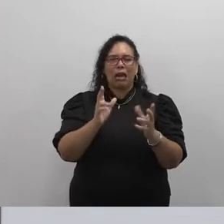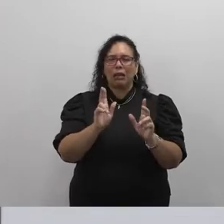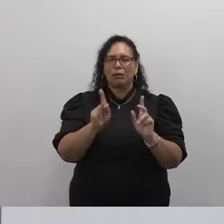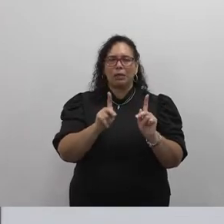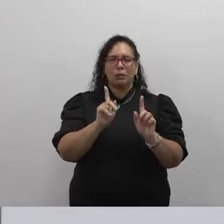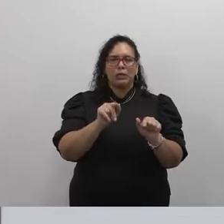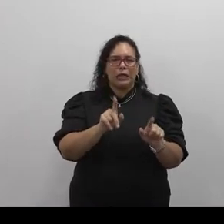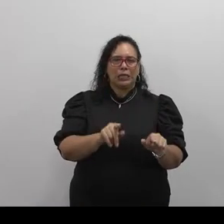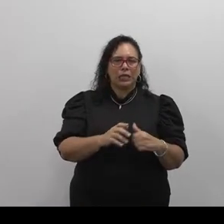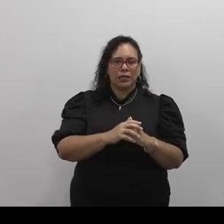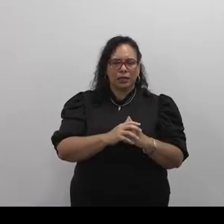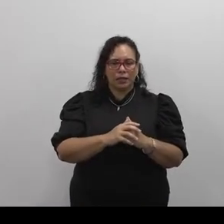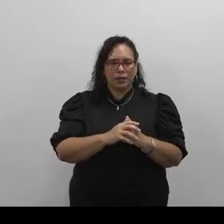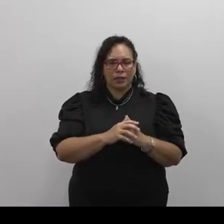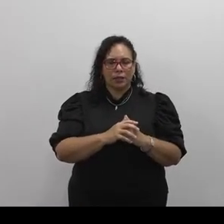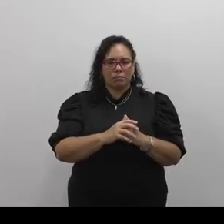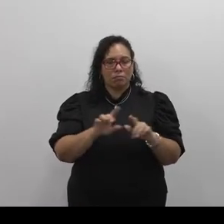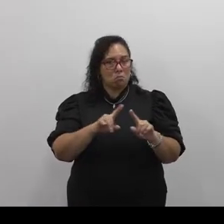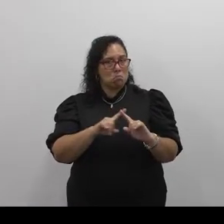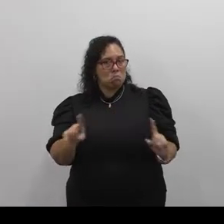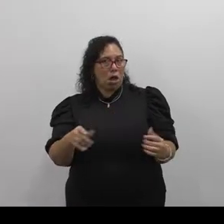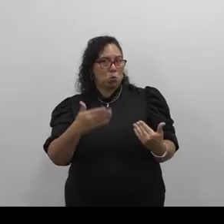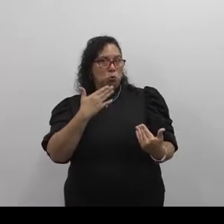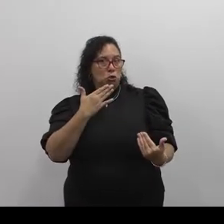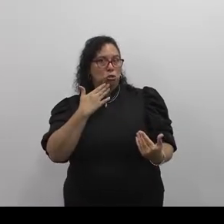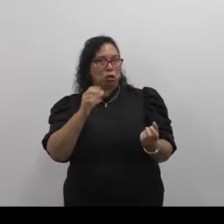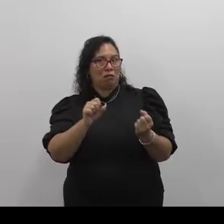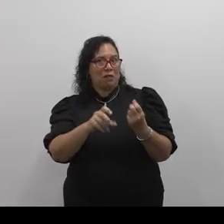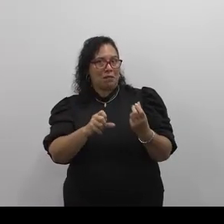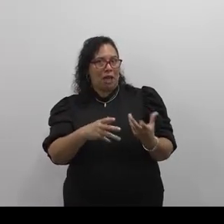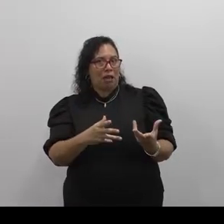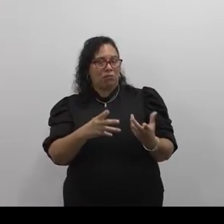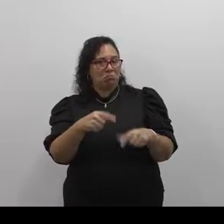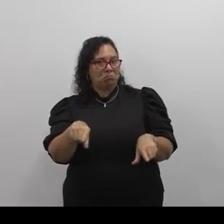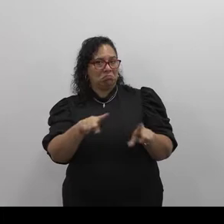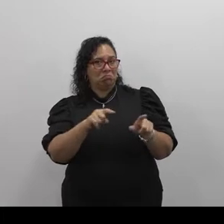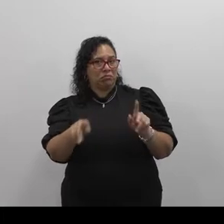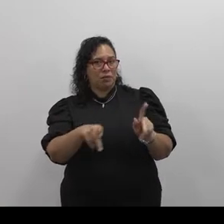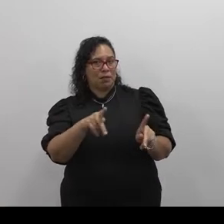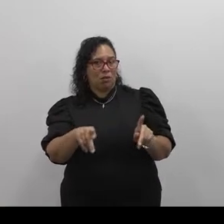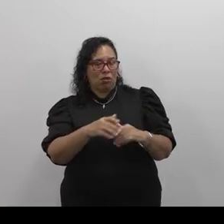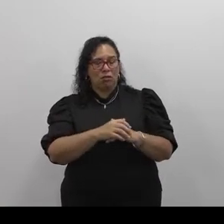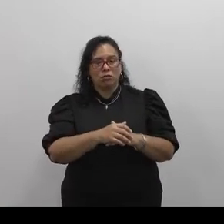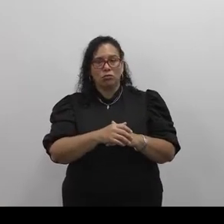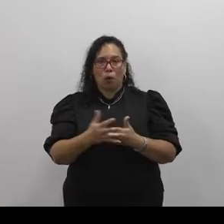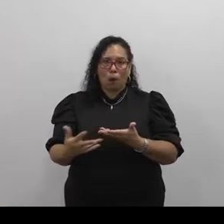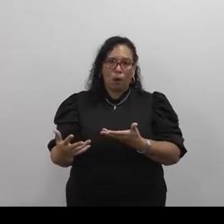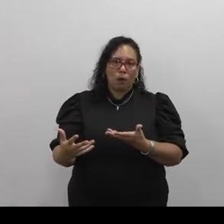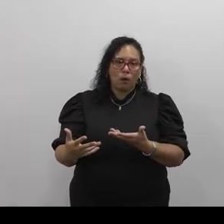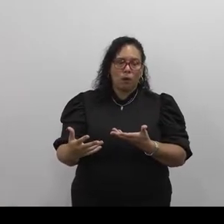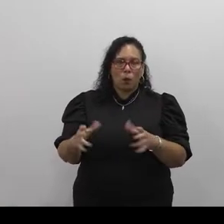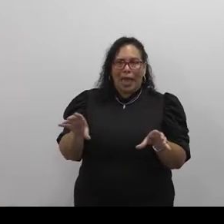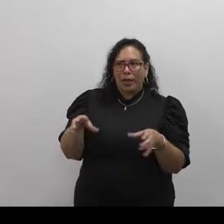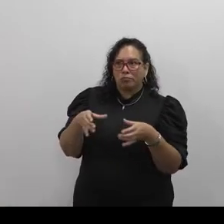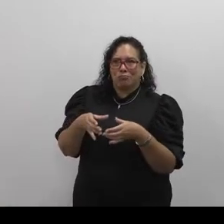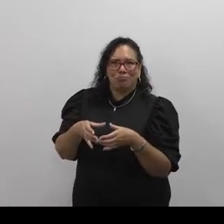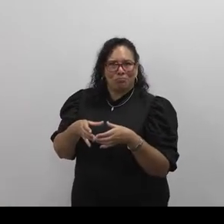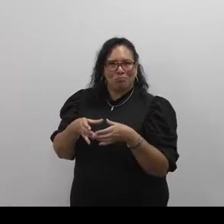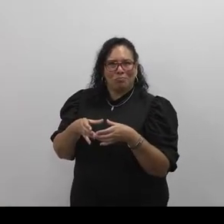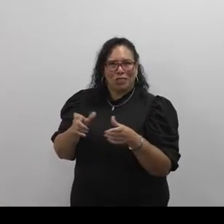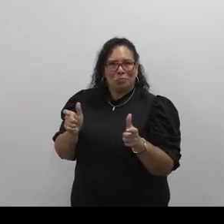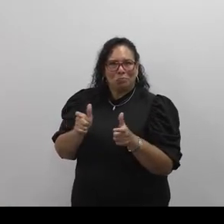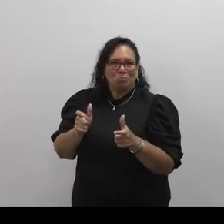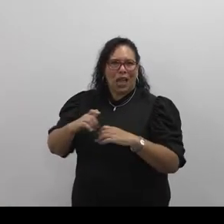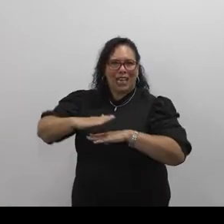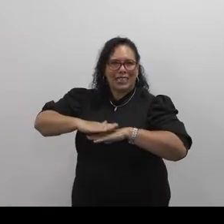in attendance, but very good in terms of the feedback we got from those folks, right? So in essence, we gathered around a smaller table